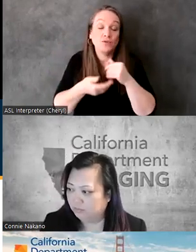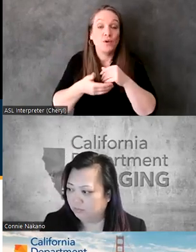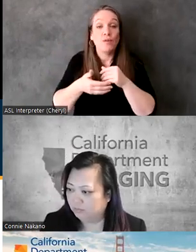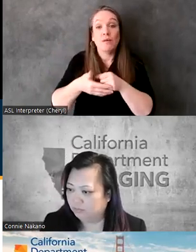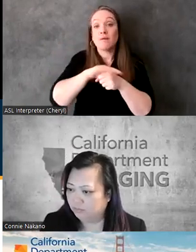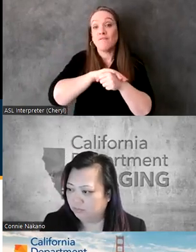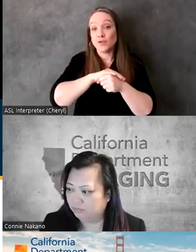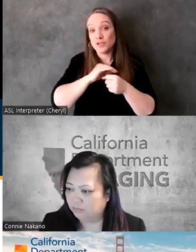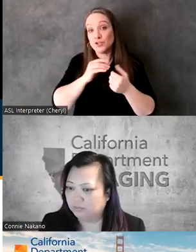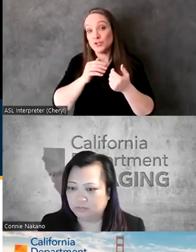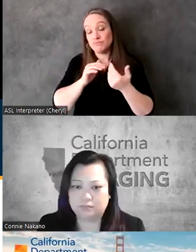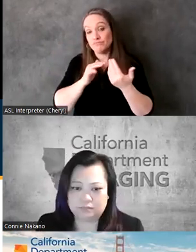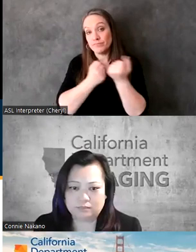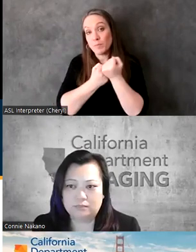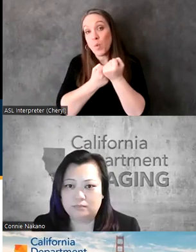conversations we have.